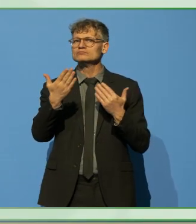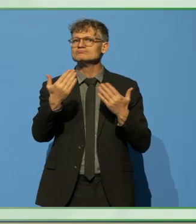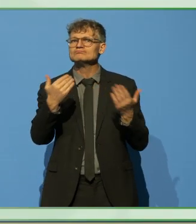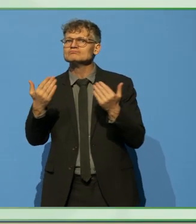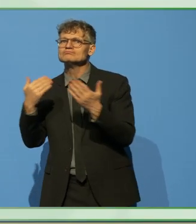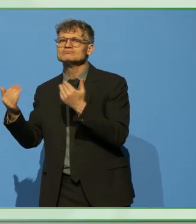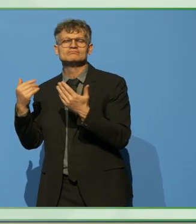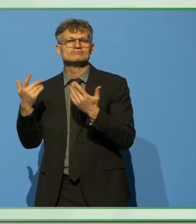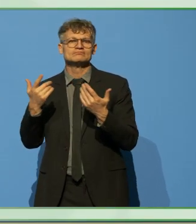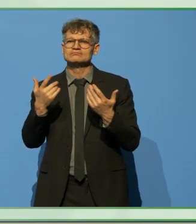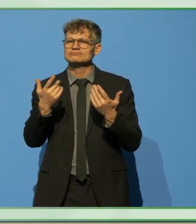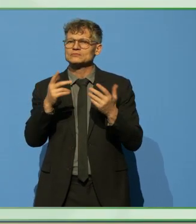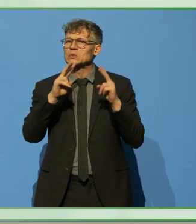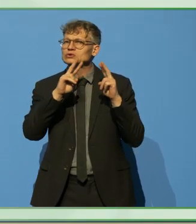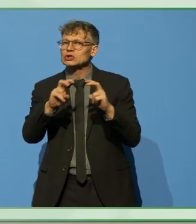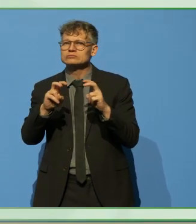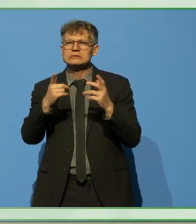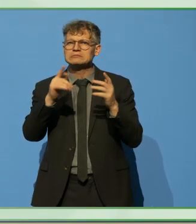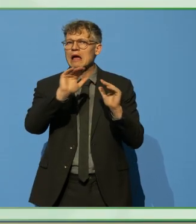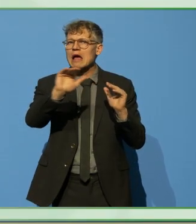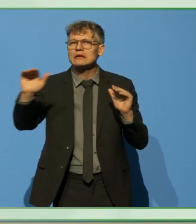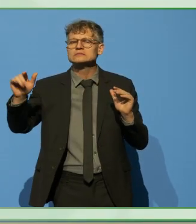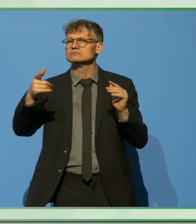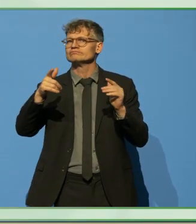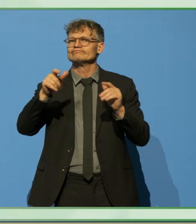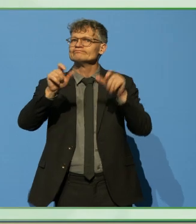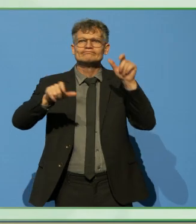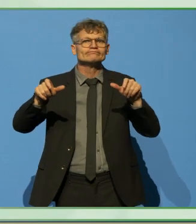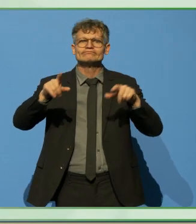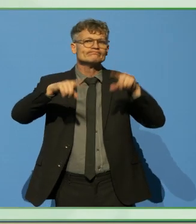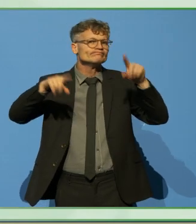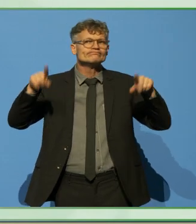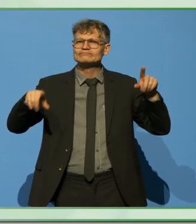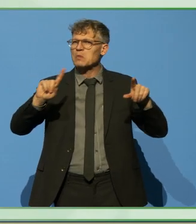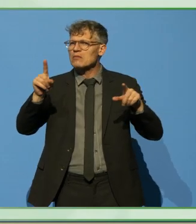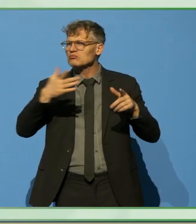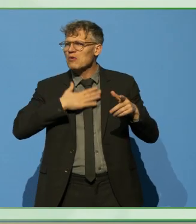that we get back when we ask the funeral consumers on what they are looking for.